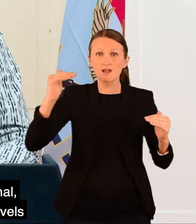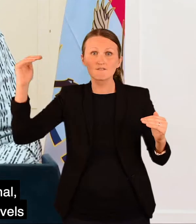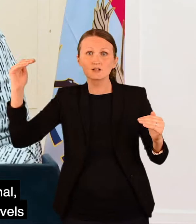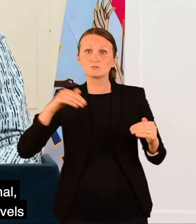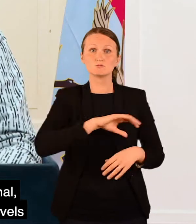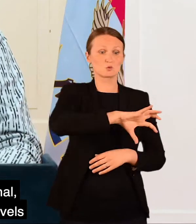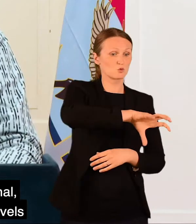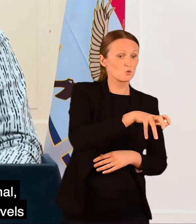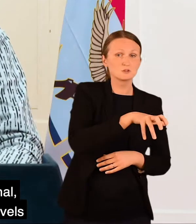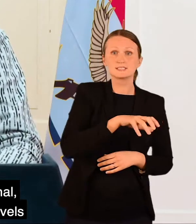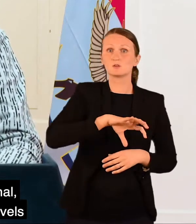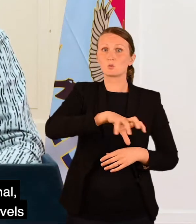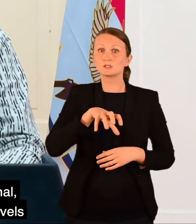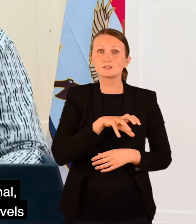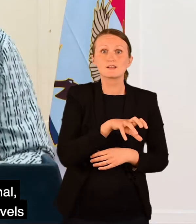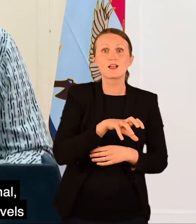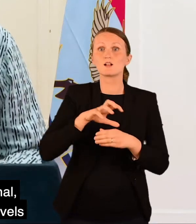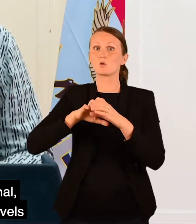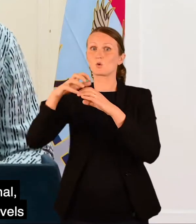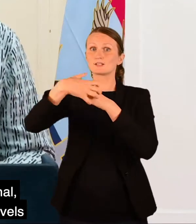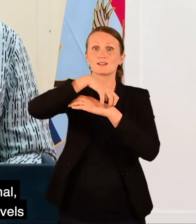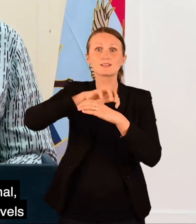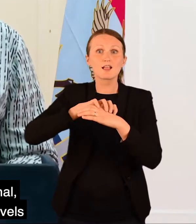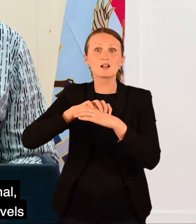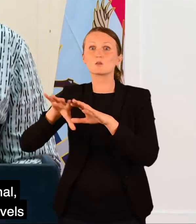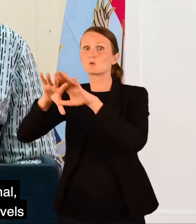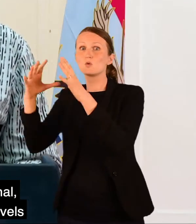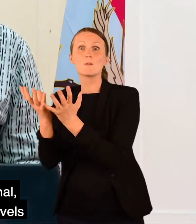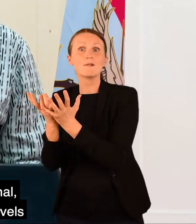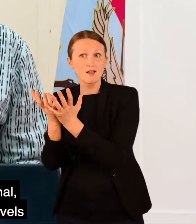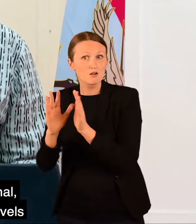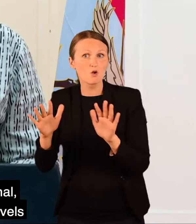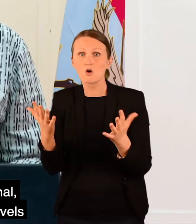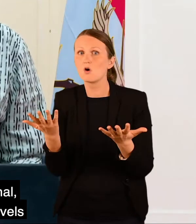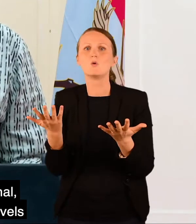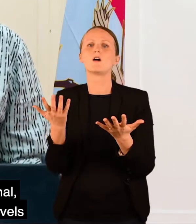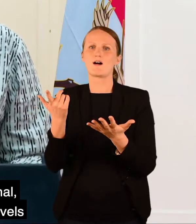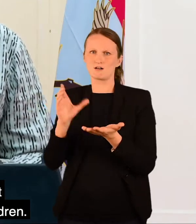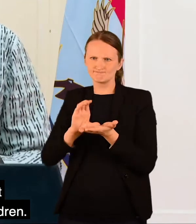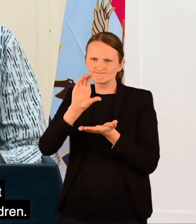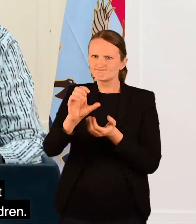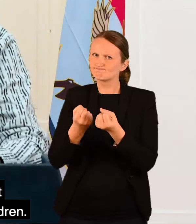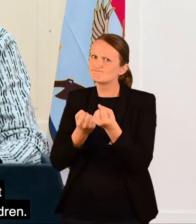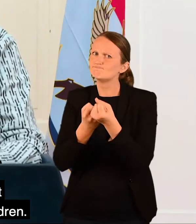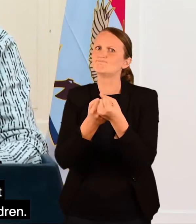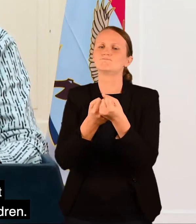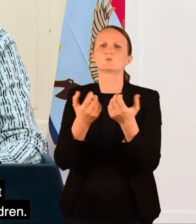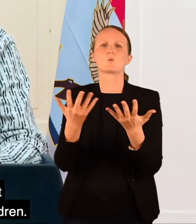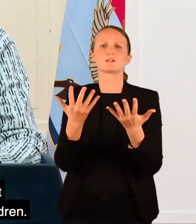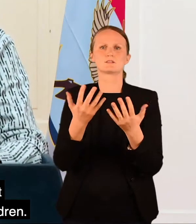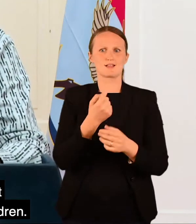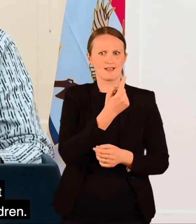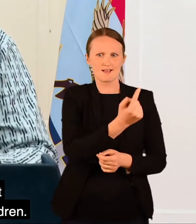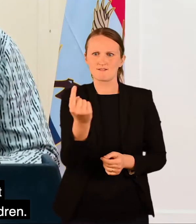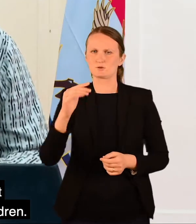at national, regional, continental, and global levels requires enhanced